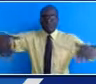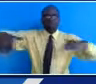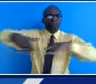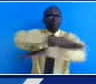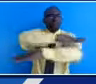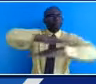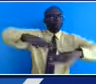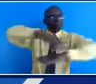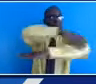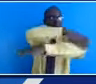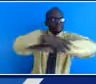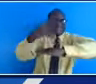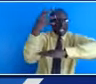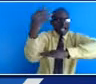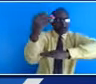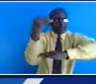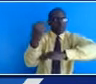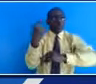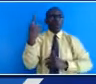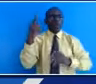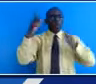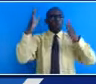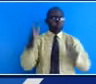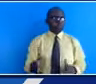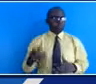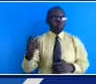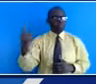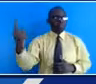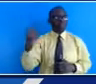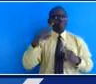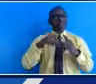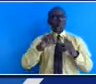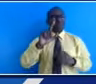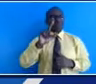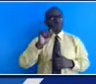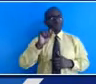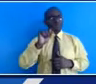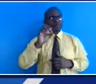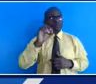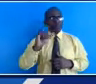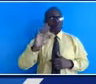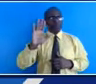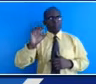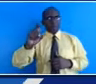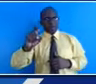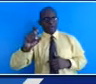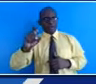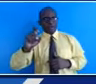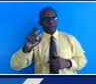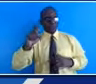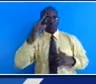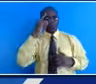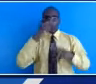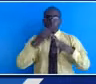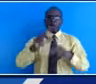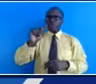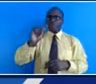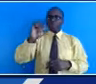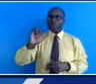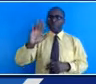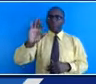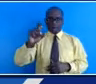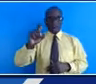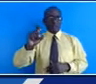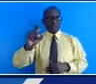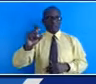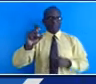curbside situation, which is different. And some of the retailers have been able to go online, create an online presence for themselves so they could at least move some